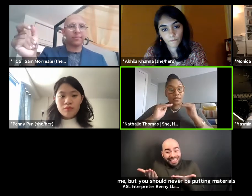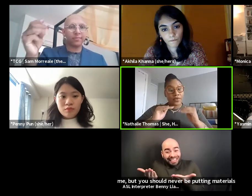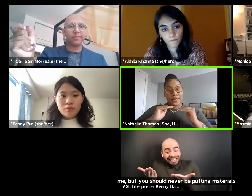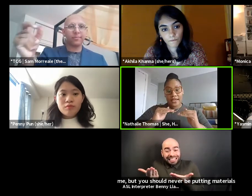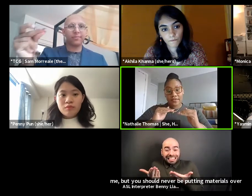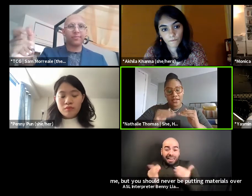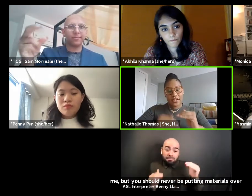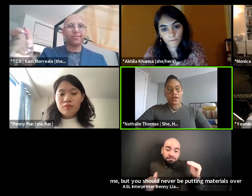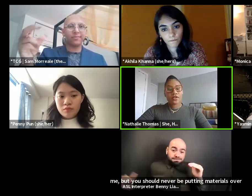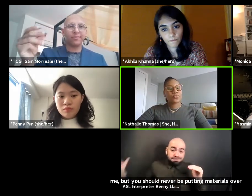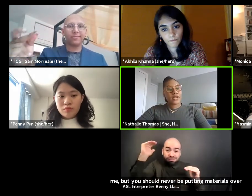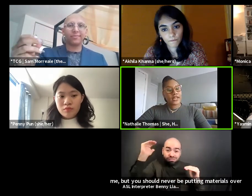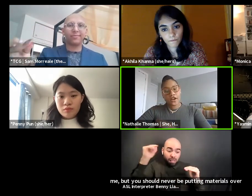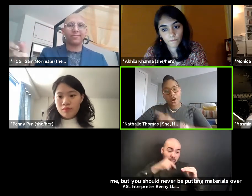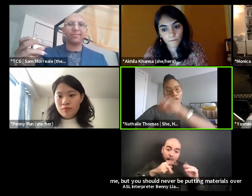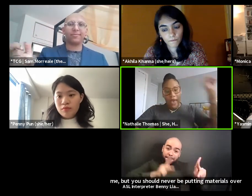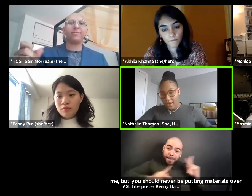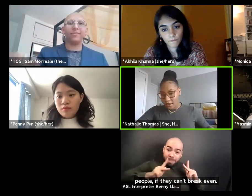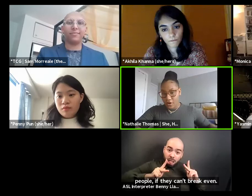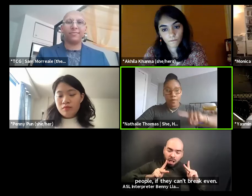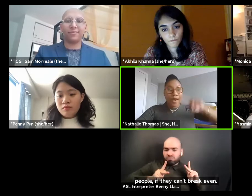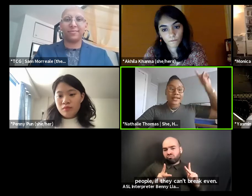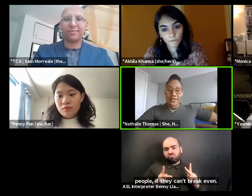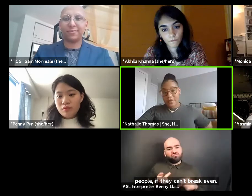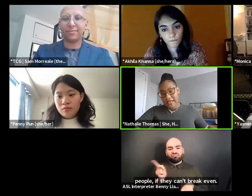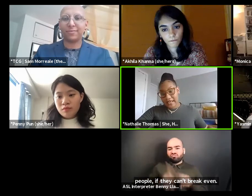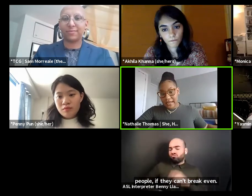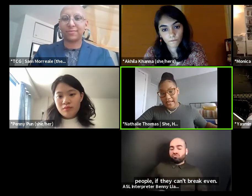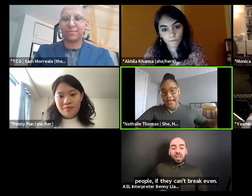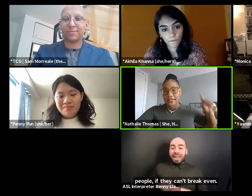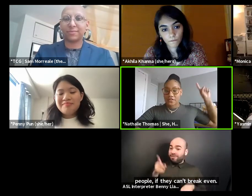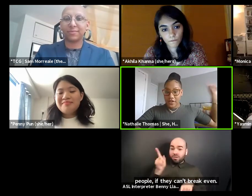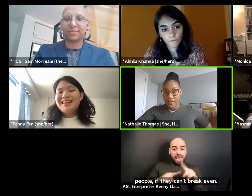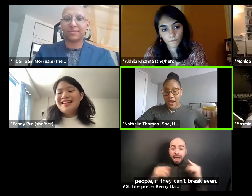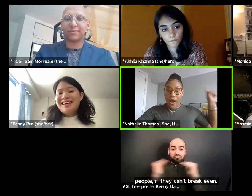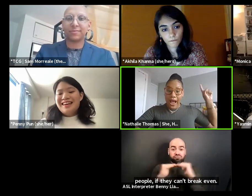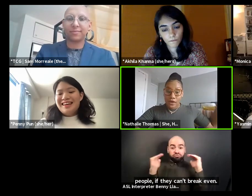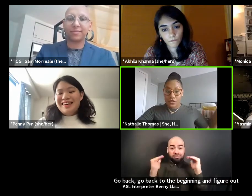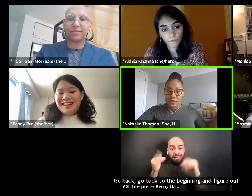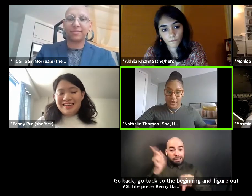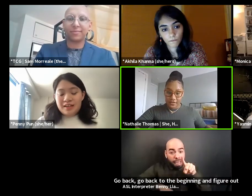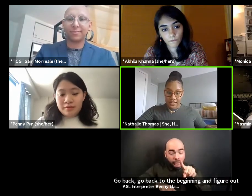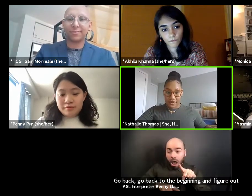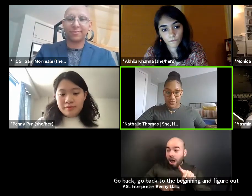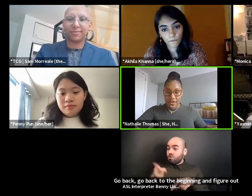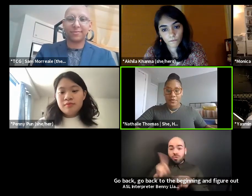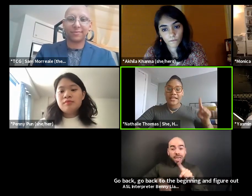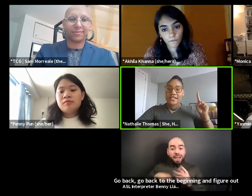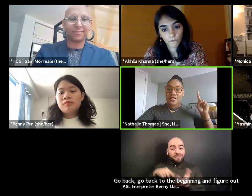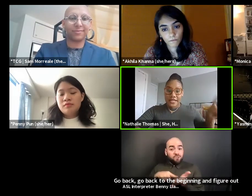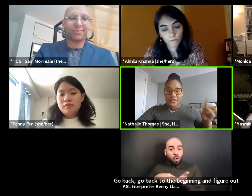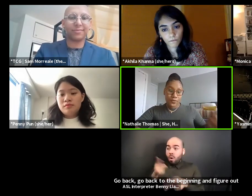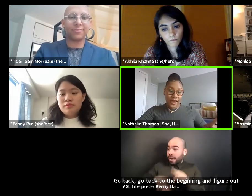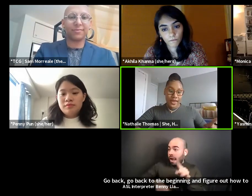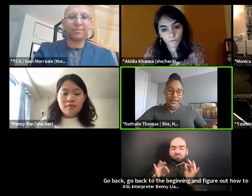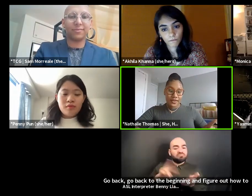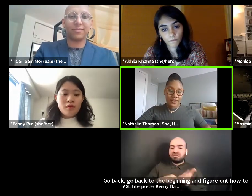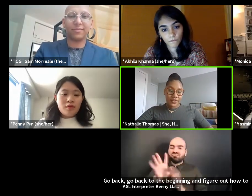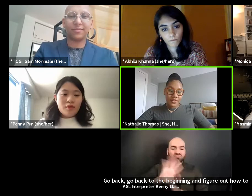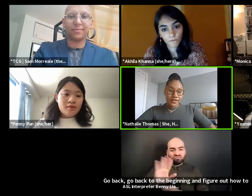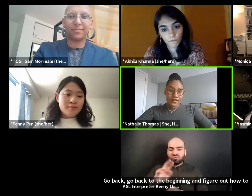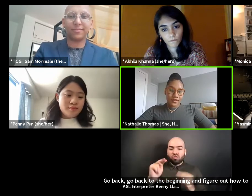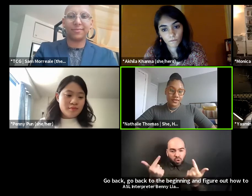they can't break even, go back to the beginning and figure out how to be innovative, because there is a